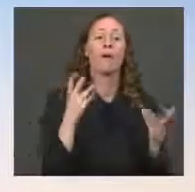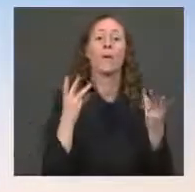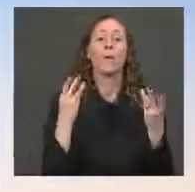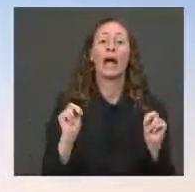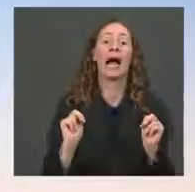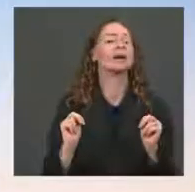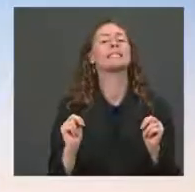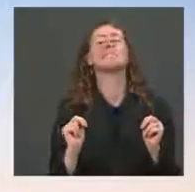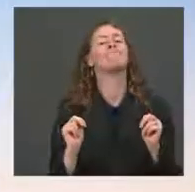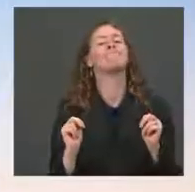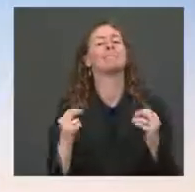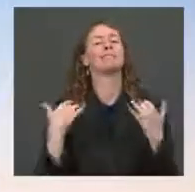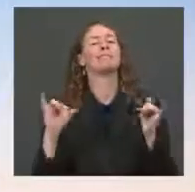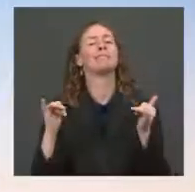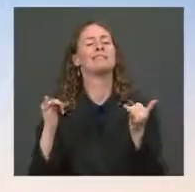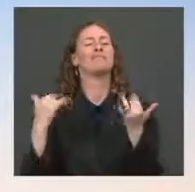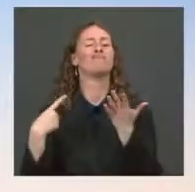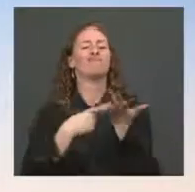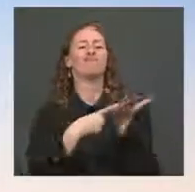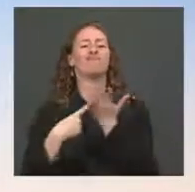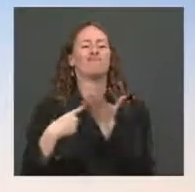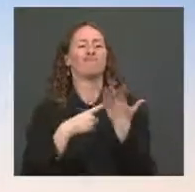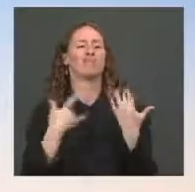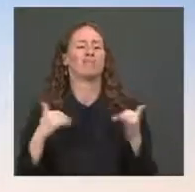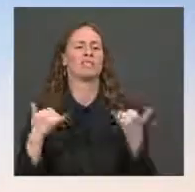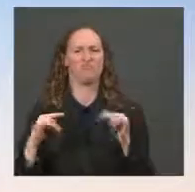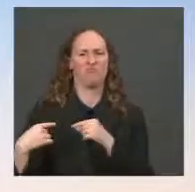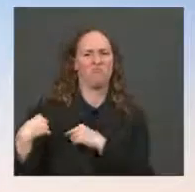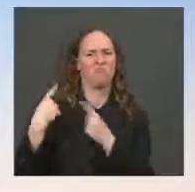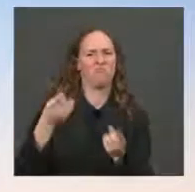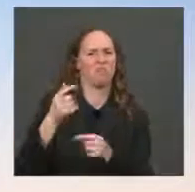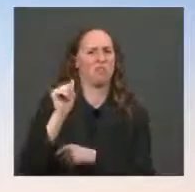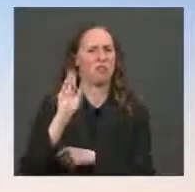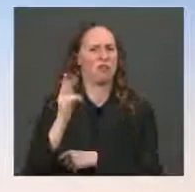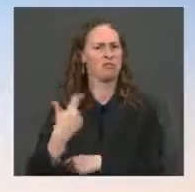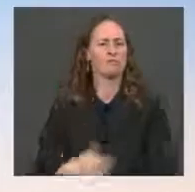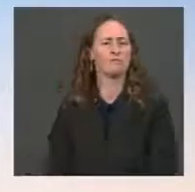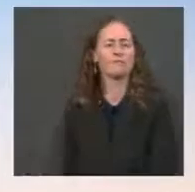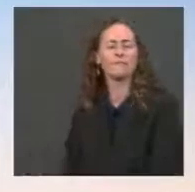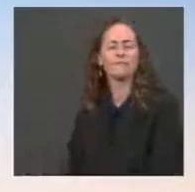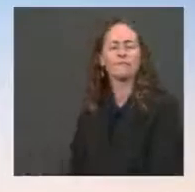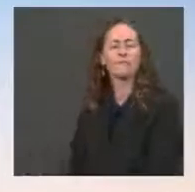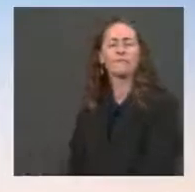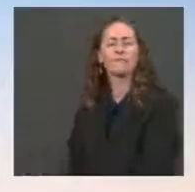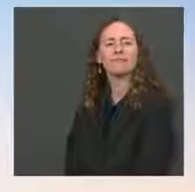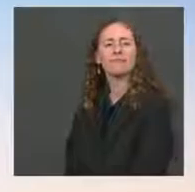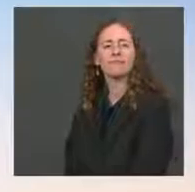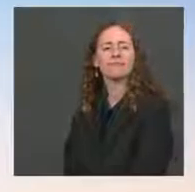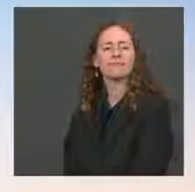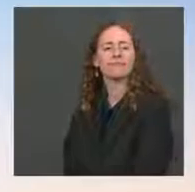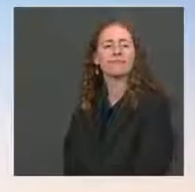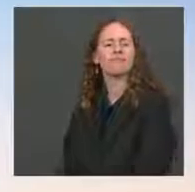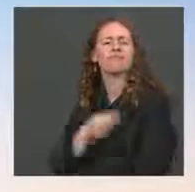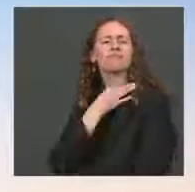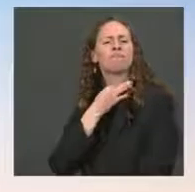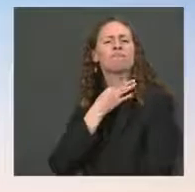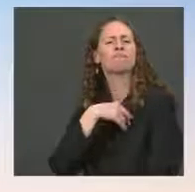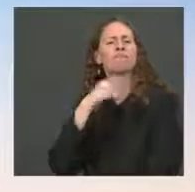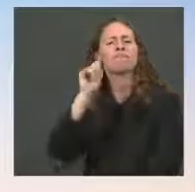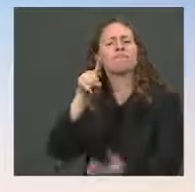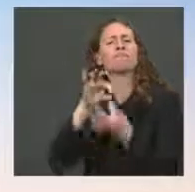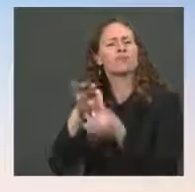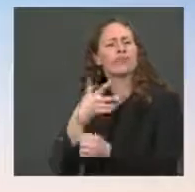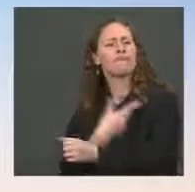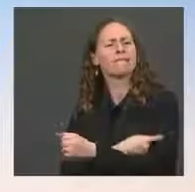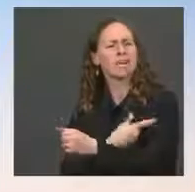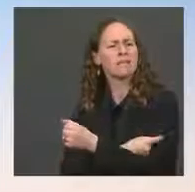that's been happening since last August. Okay, since August. Sure. And a separate question about the vaccine mandate that the president announced. Yeah. Does